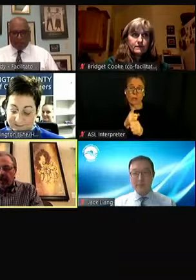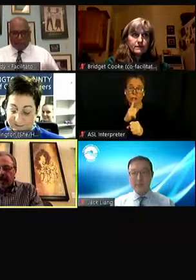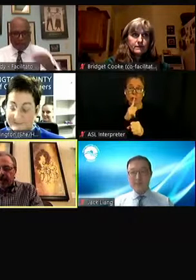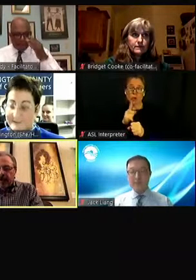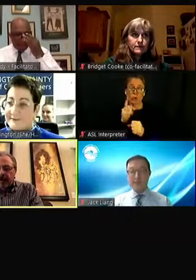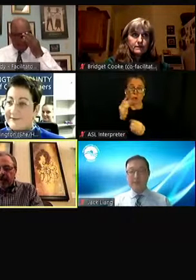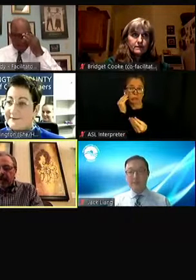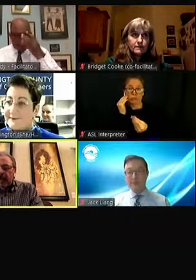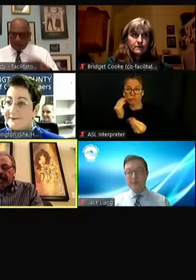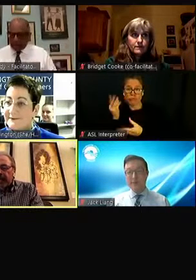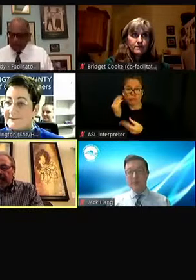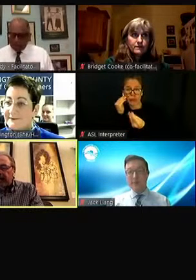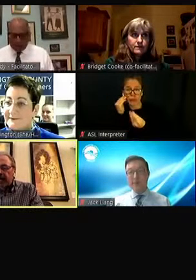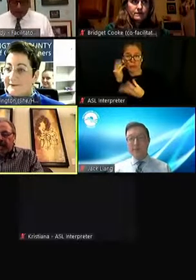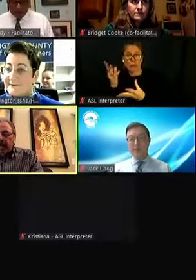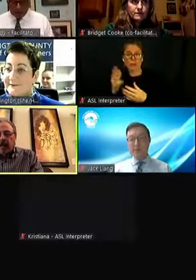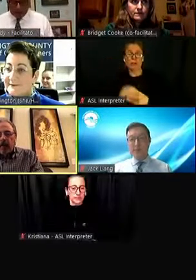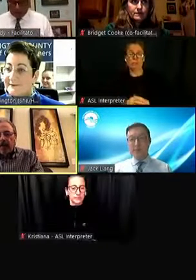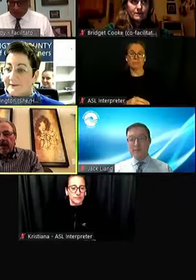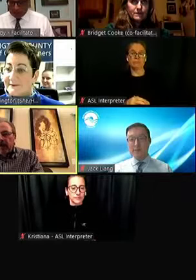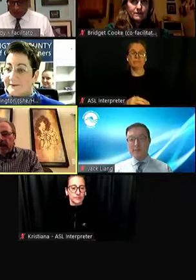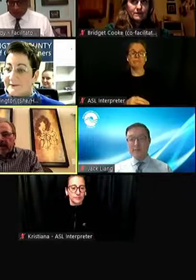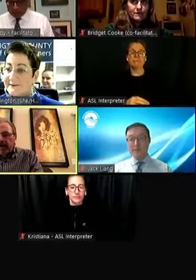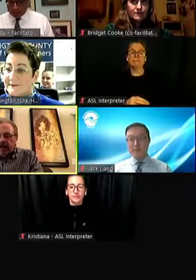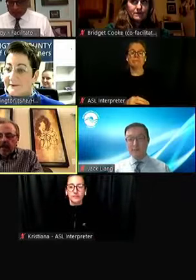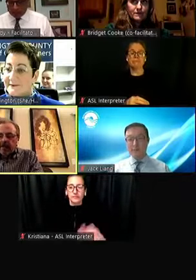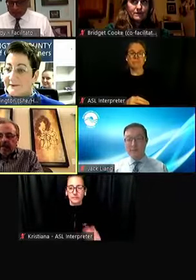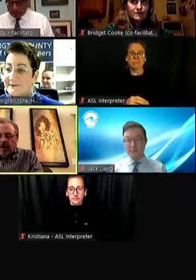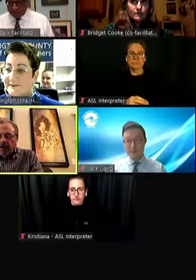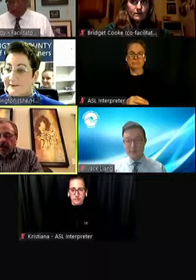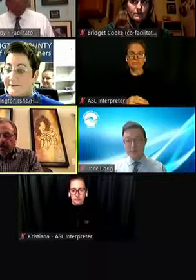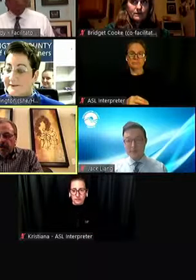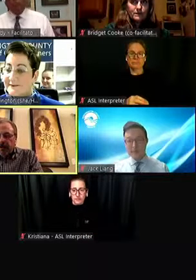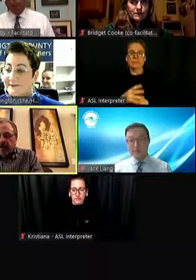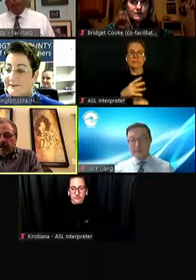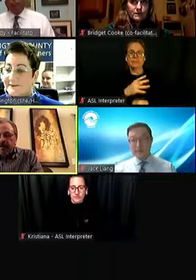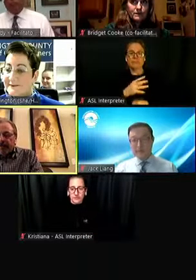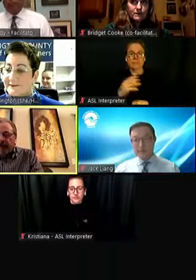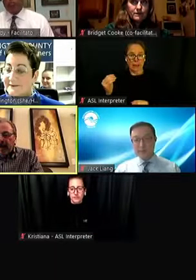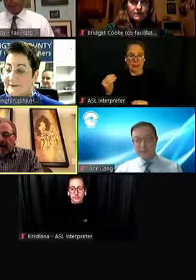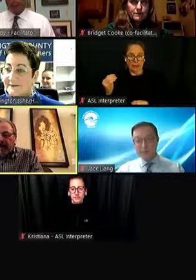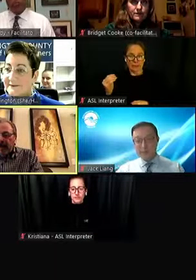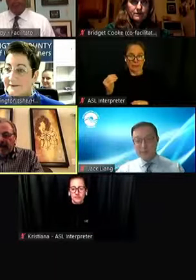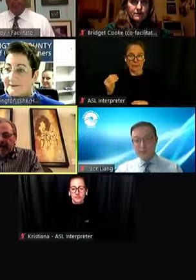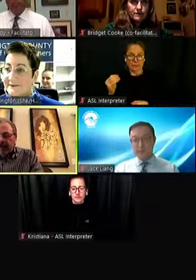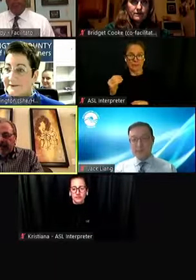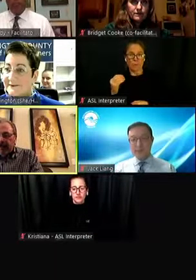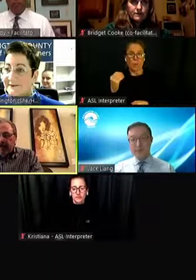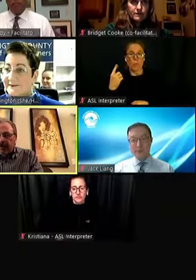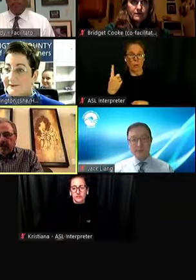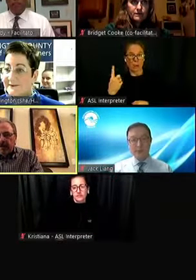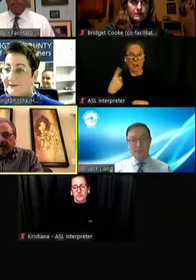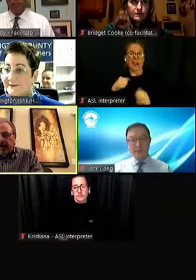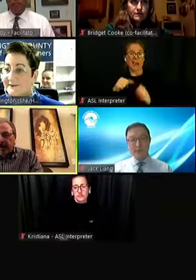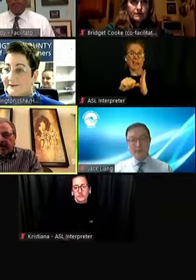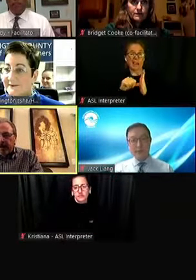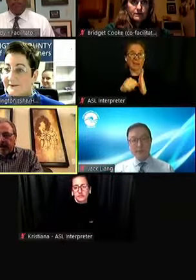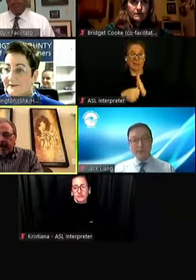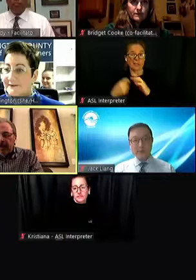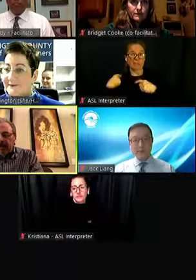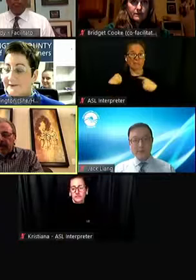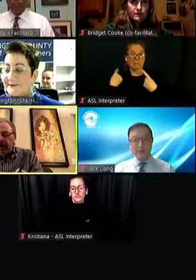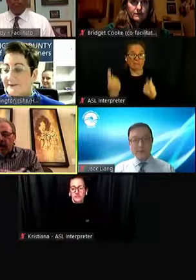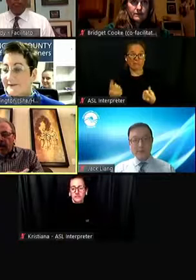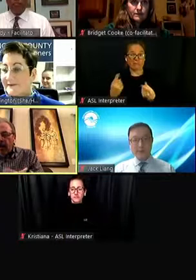information. There's a lot there. And lastly, one of the things that has also been highlighted and emphasized during this